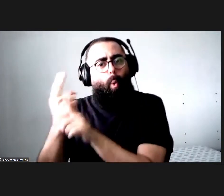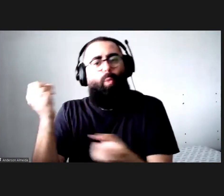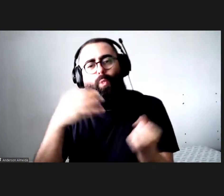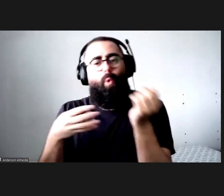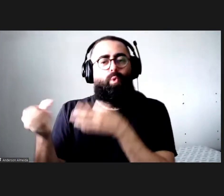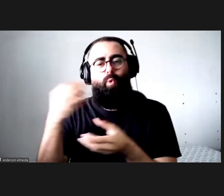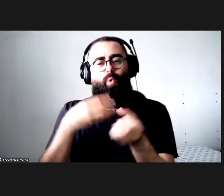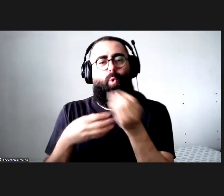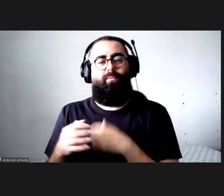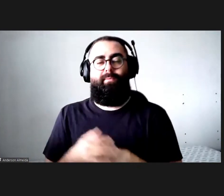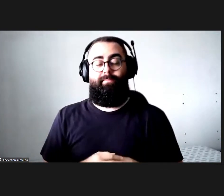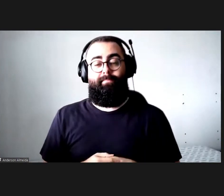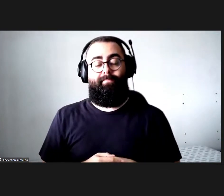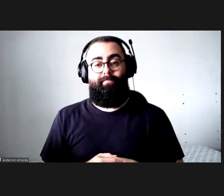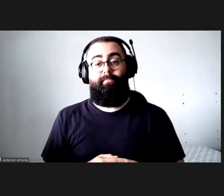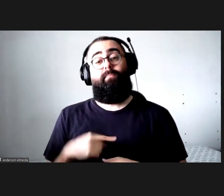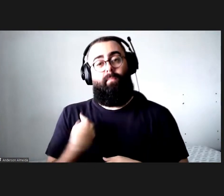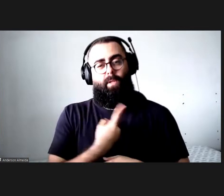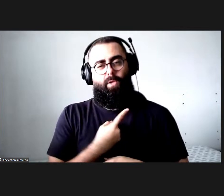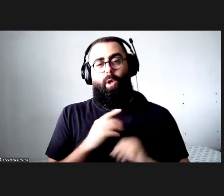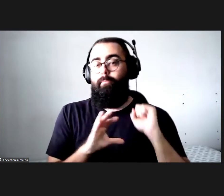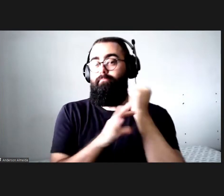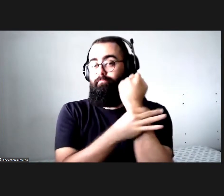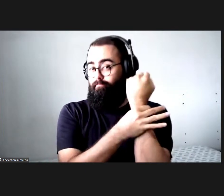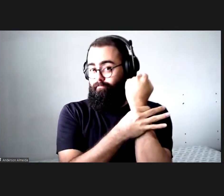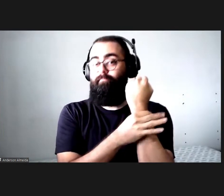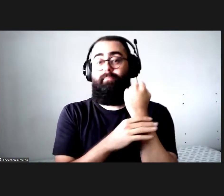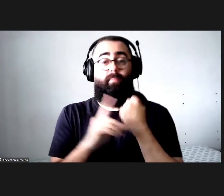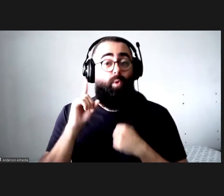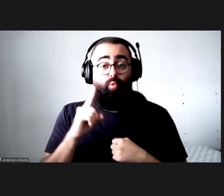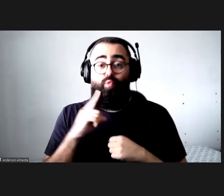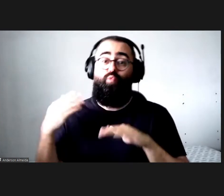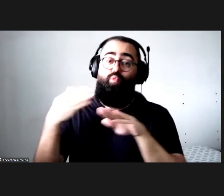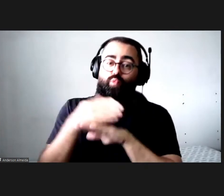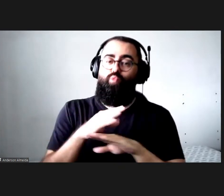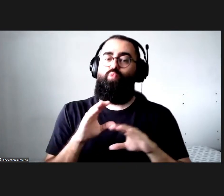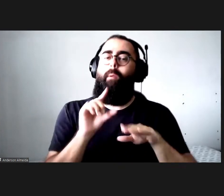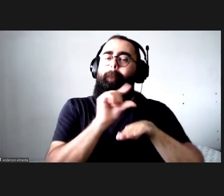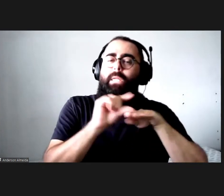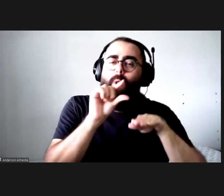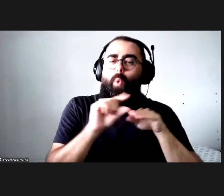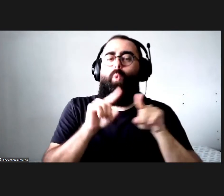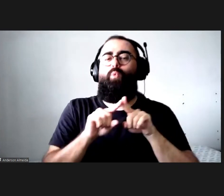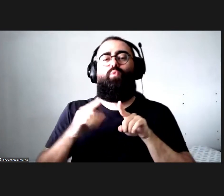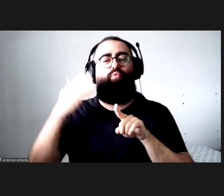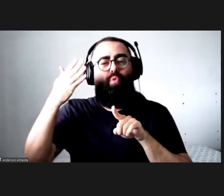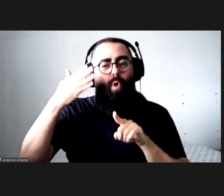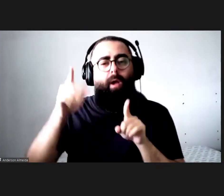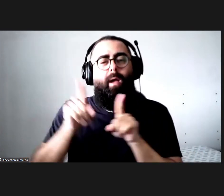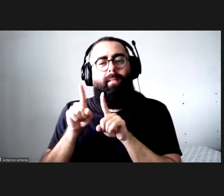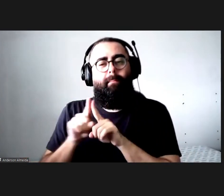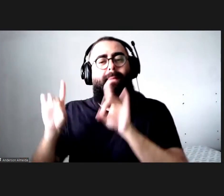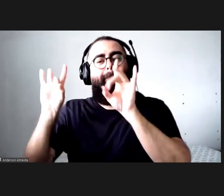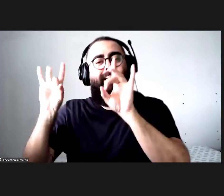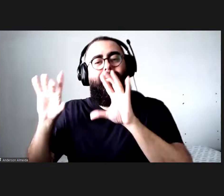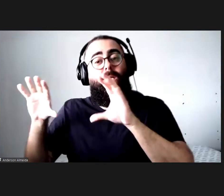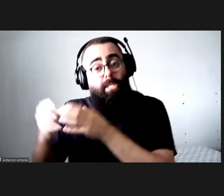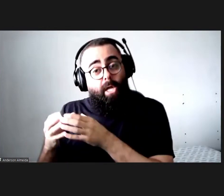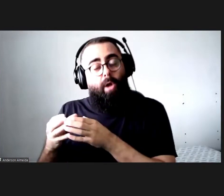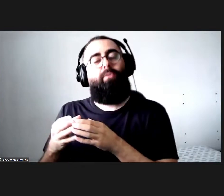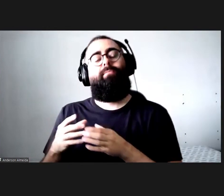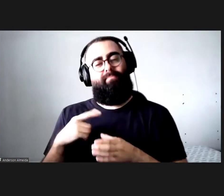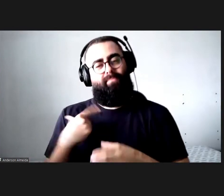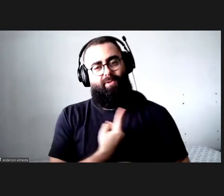To guarantee our deaf audience access to mini courses, talks, and special sessions, we are providing Brazilian Sign